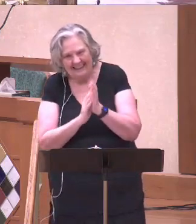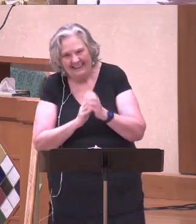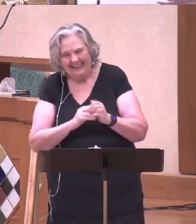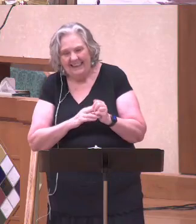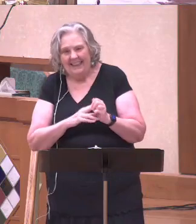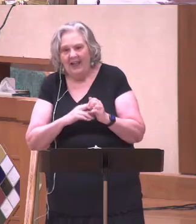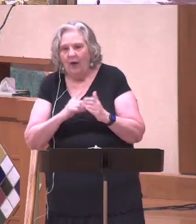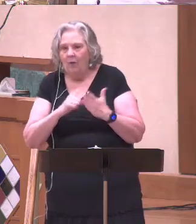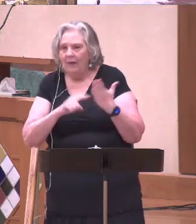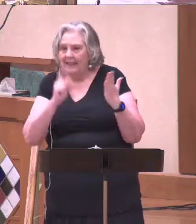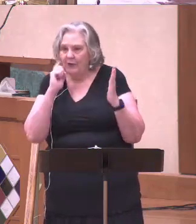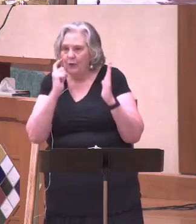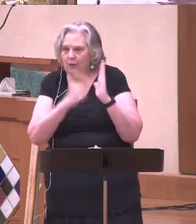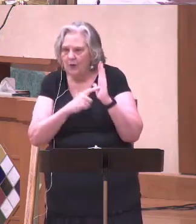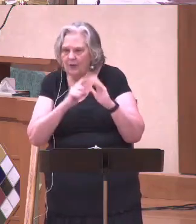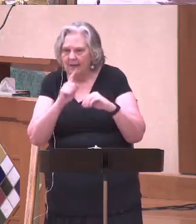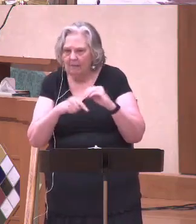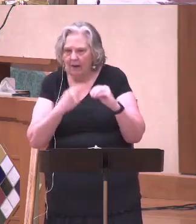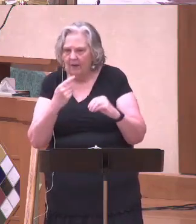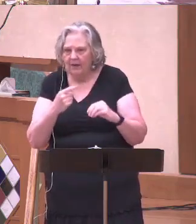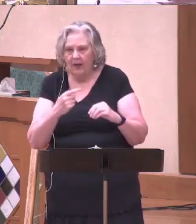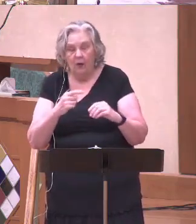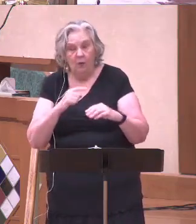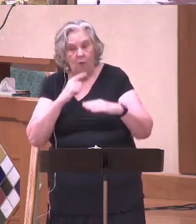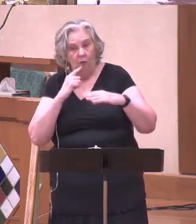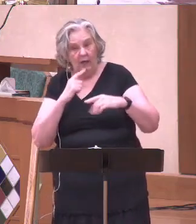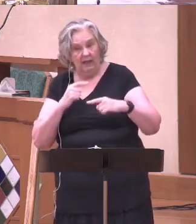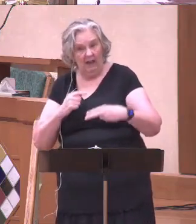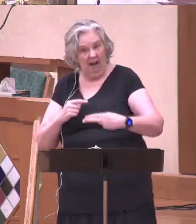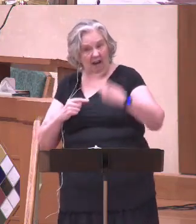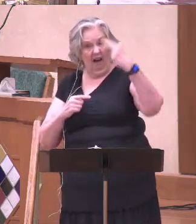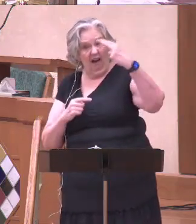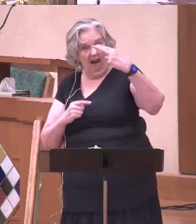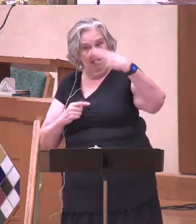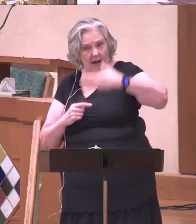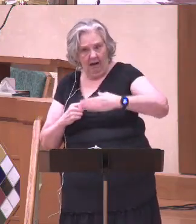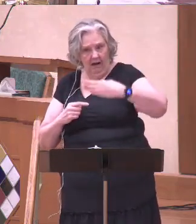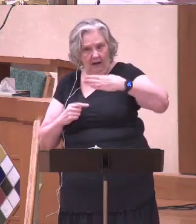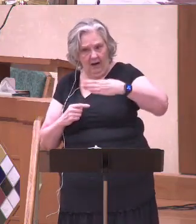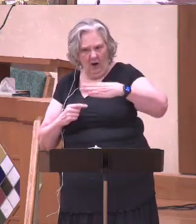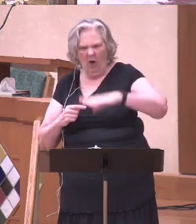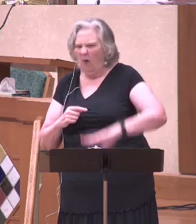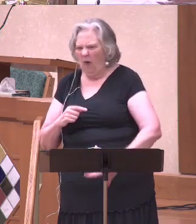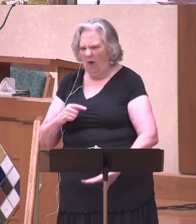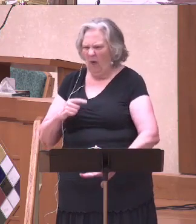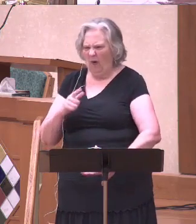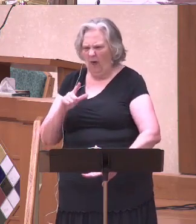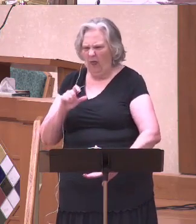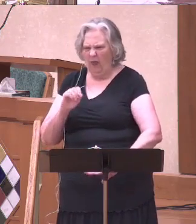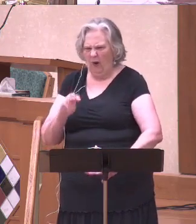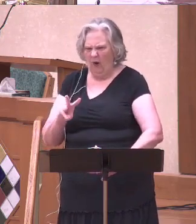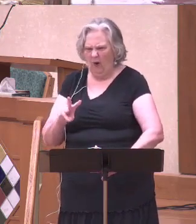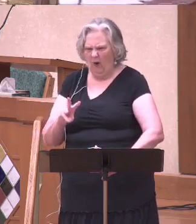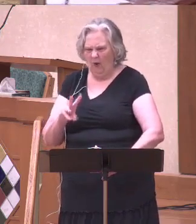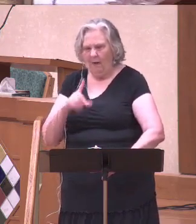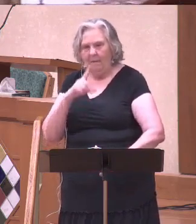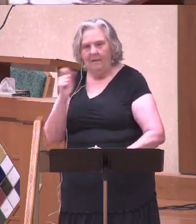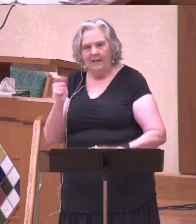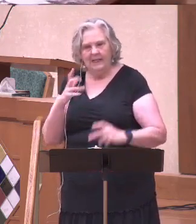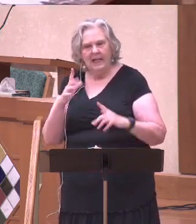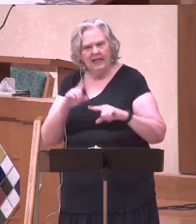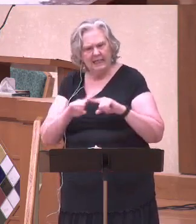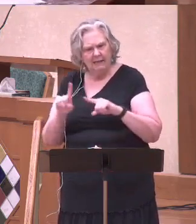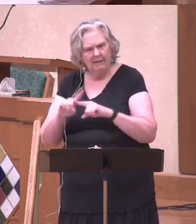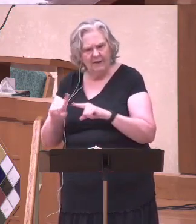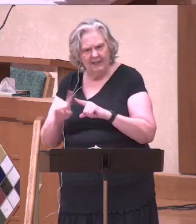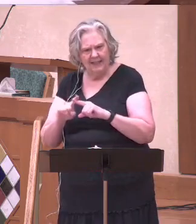Now, what did you notice about the hurdles? Were they really high? They were pretty low. Yeah, because, well, there's a lot of differences